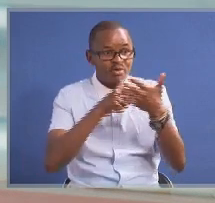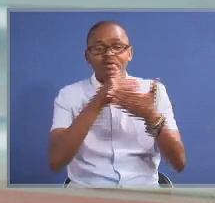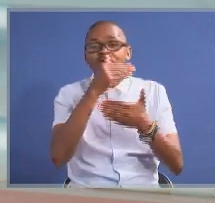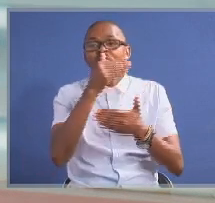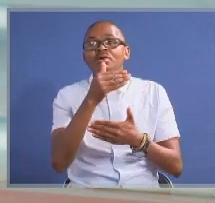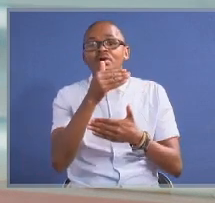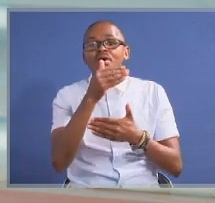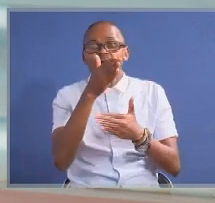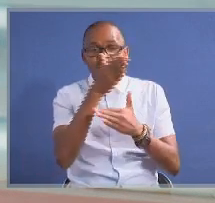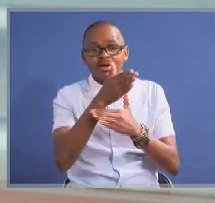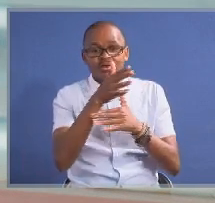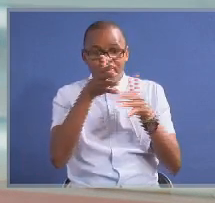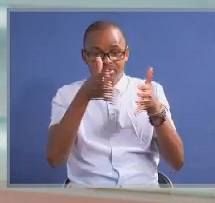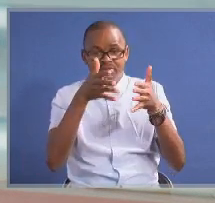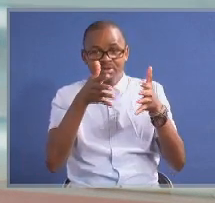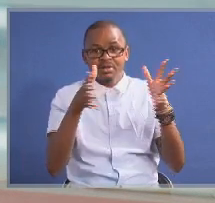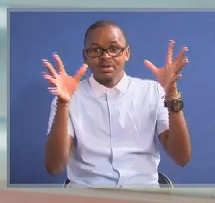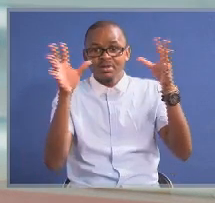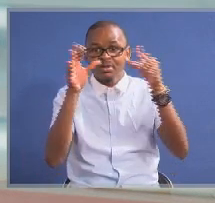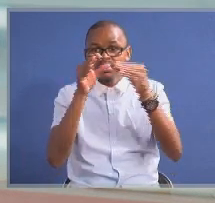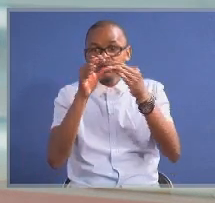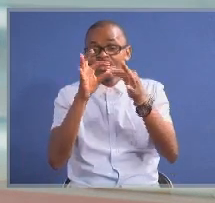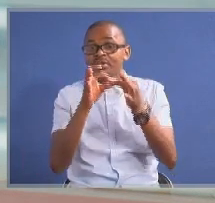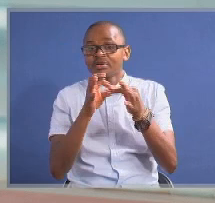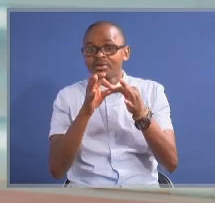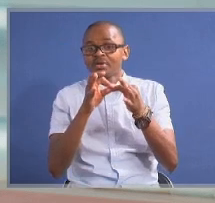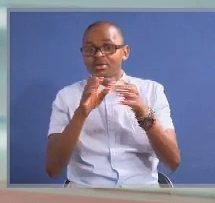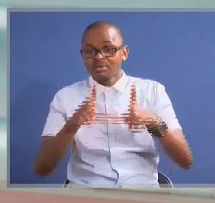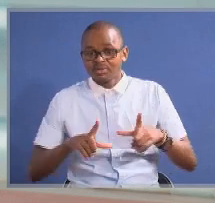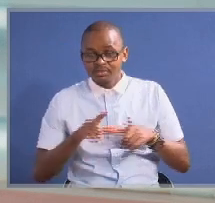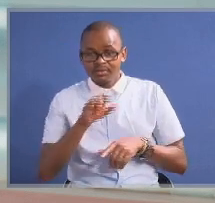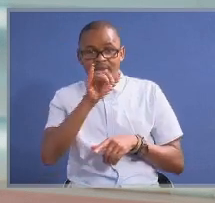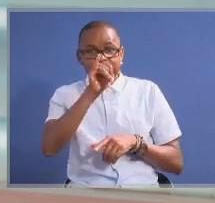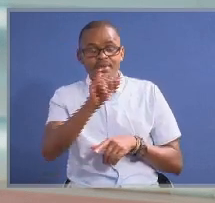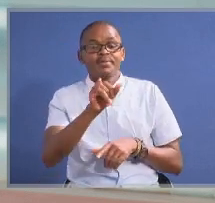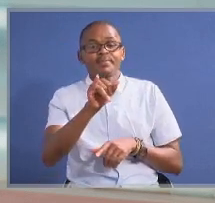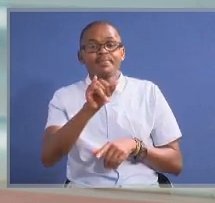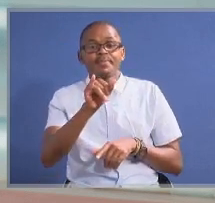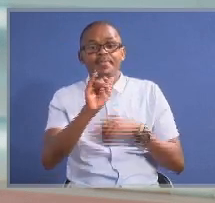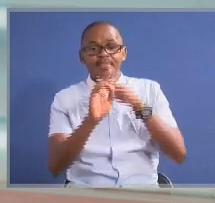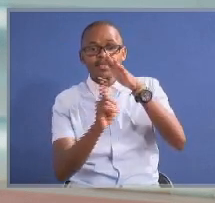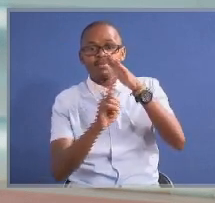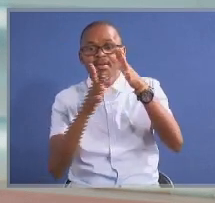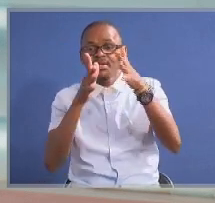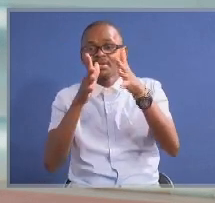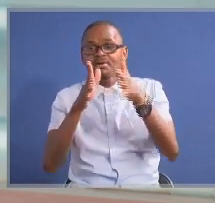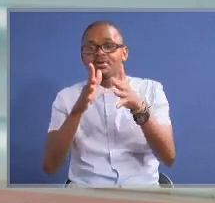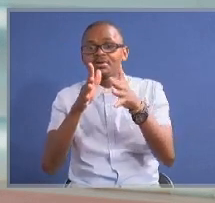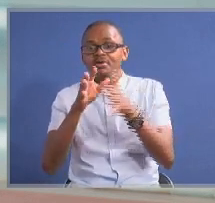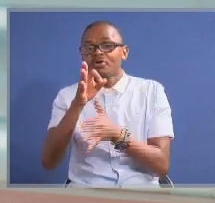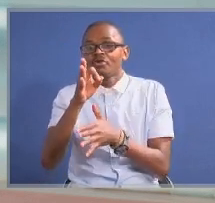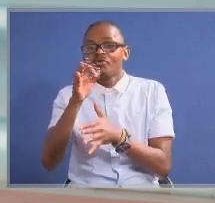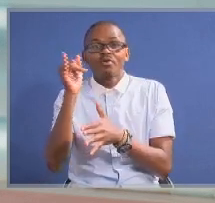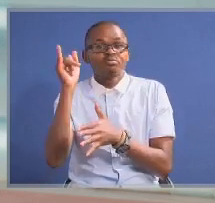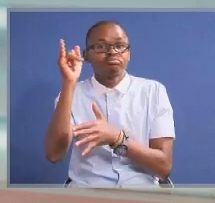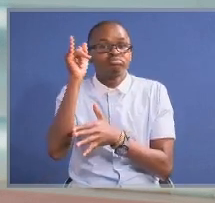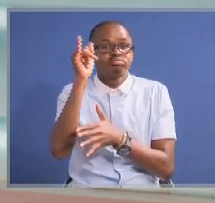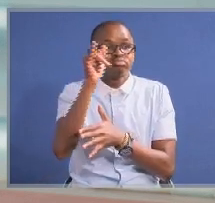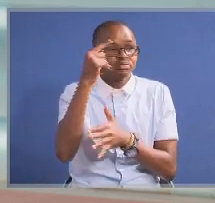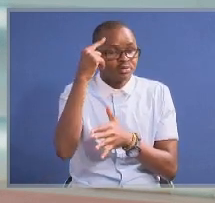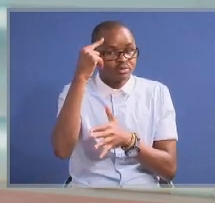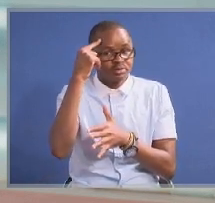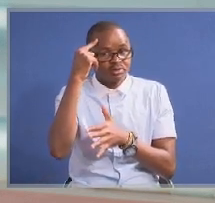next after this particular summit. I am joined live by the Minister of Foreign